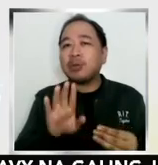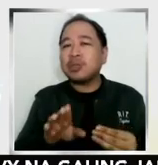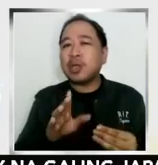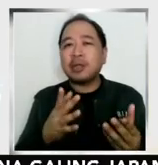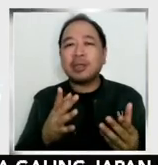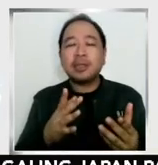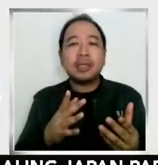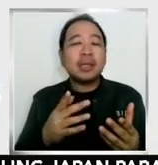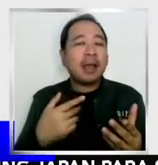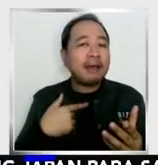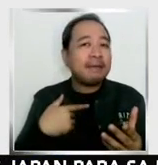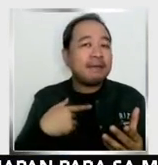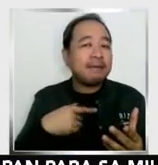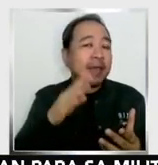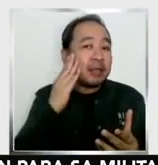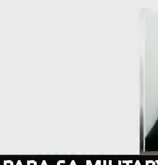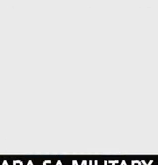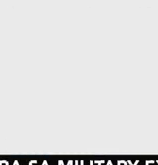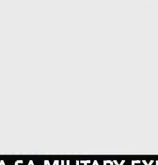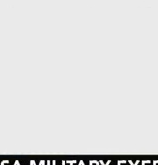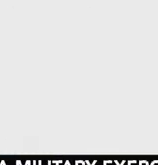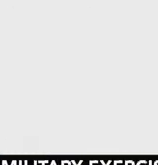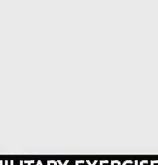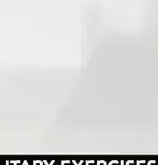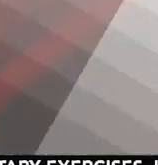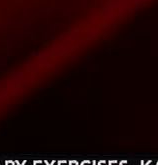that he will take as a solo artist.